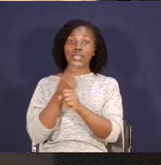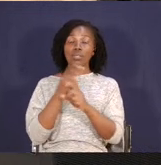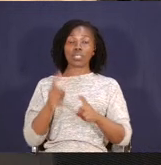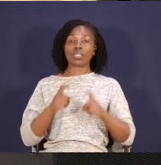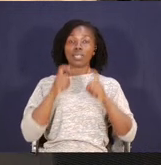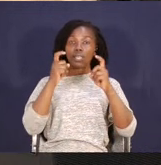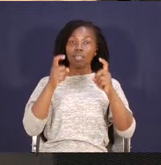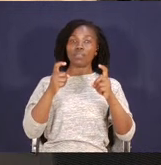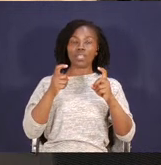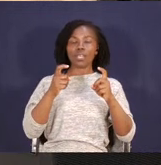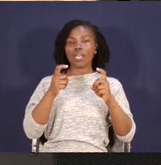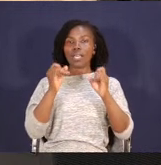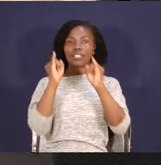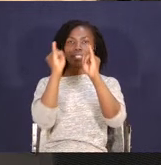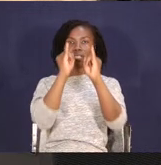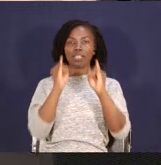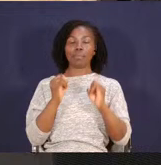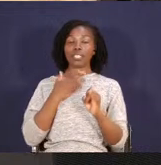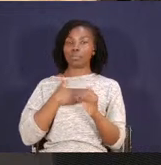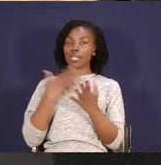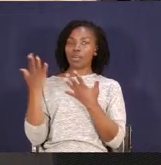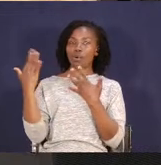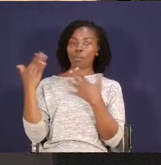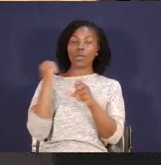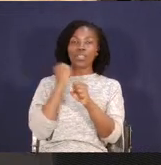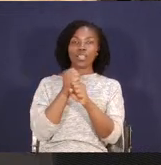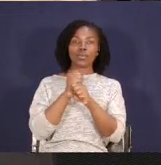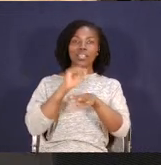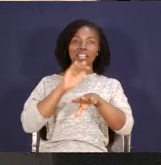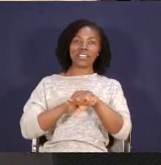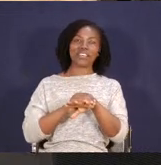are catching my image. I hope they're doing a good job.